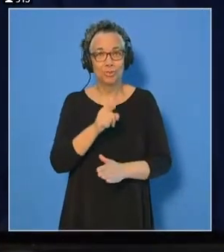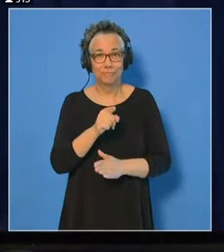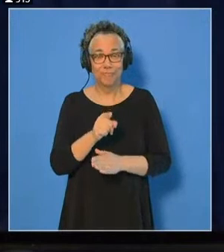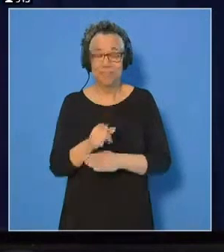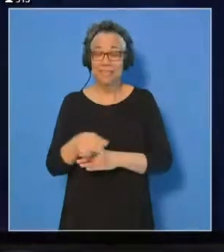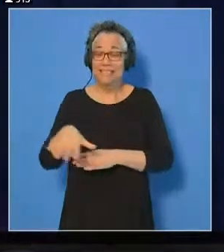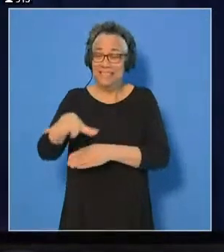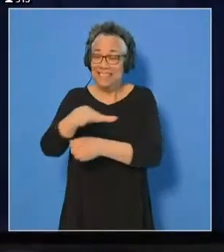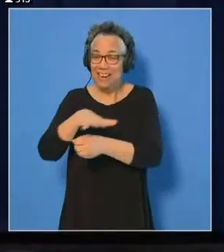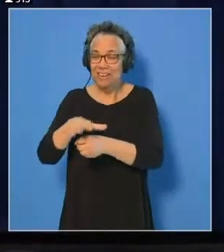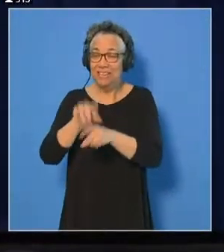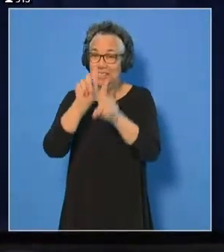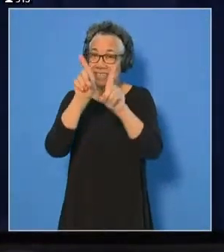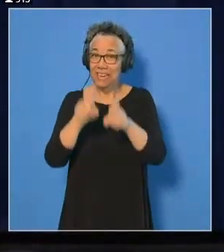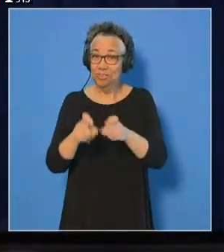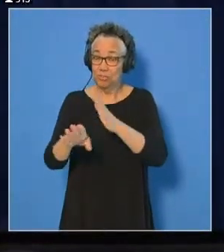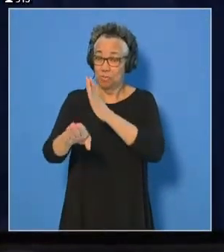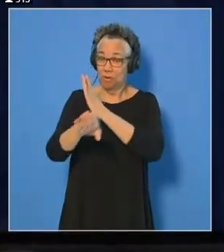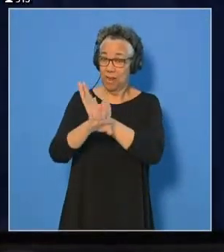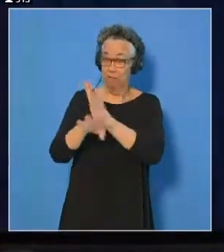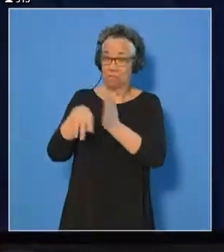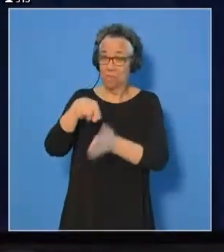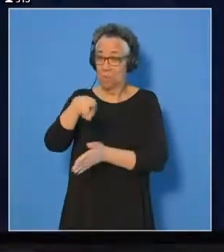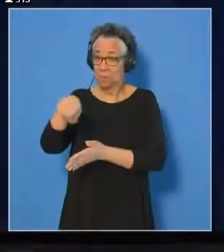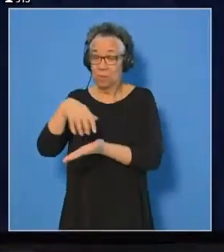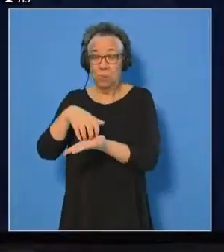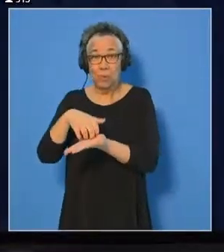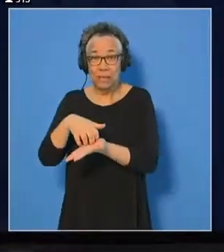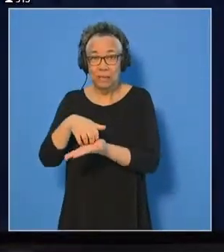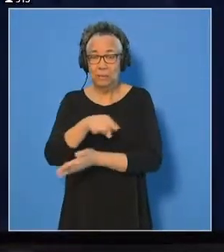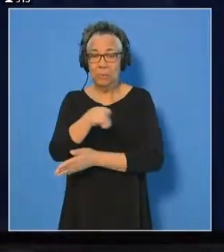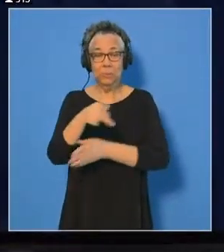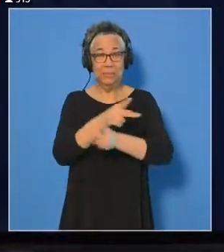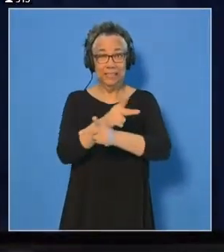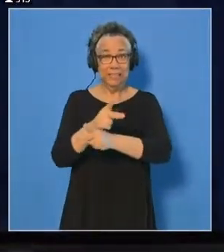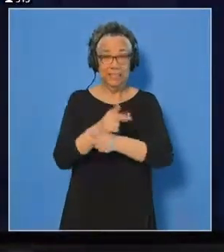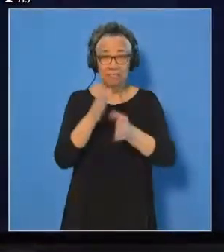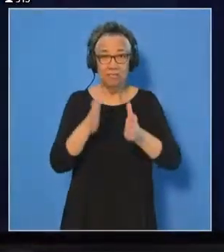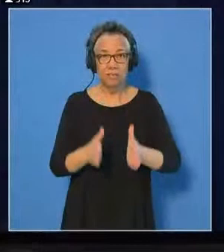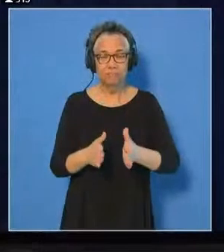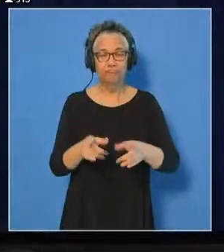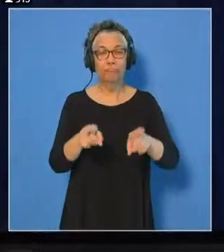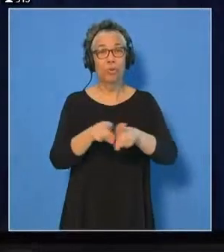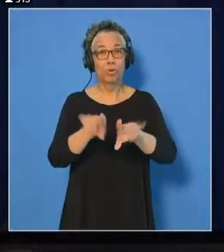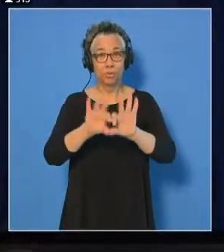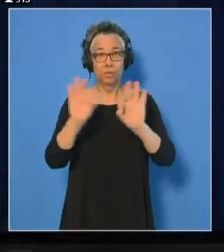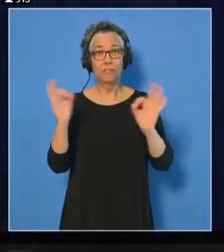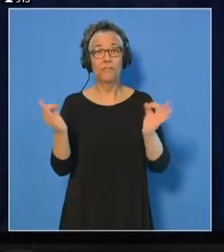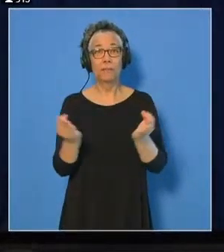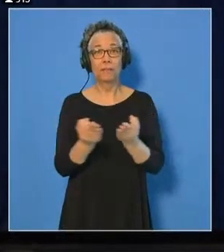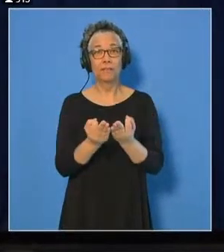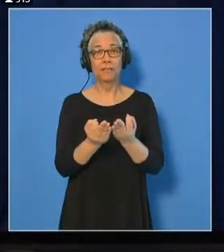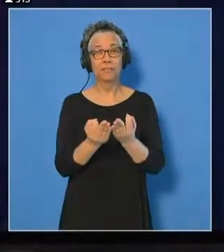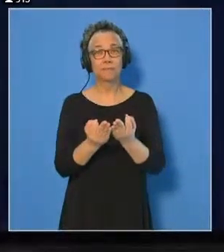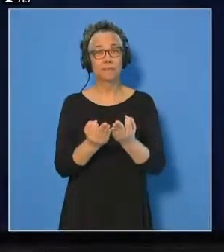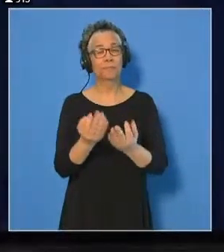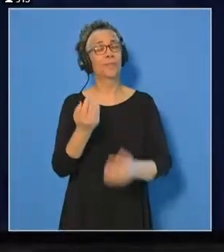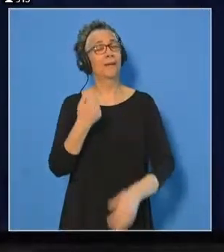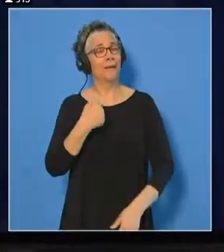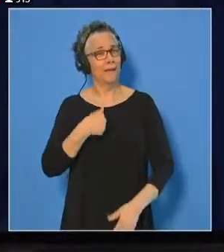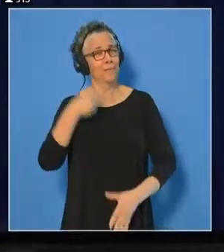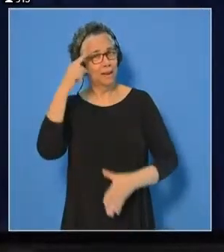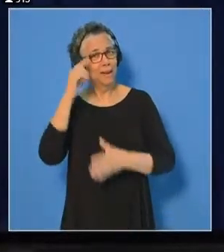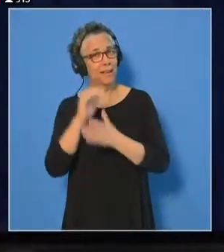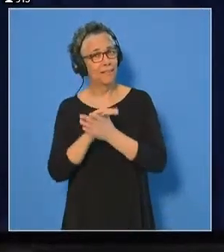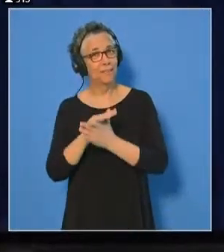to protect the vulnerable, to protect those who care for them, and to protect their families. I believe that the Ministry of